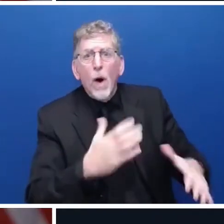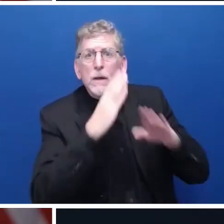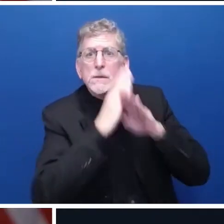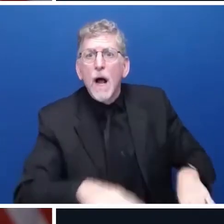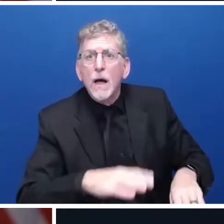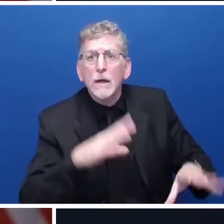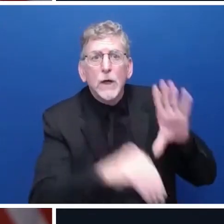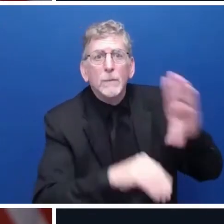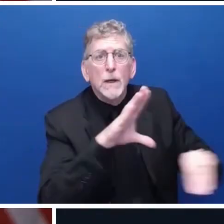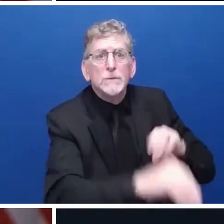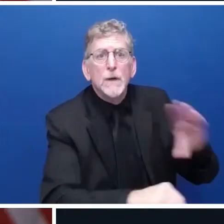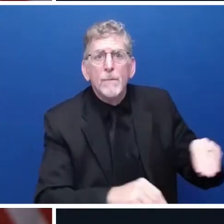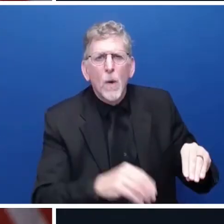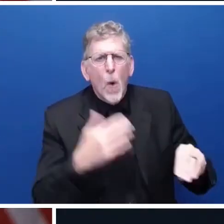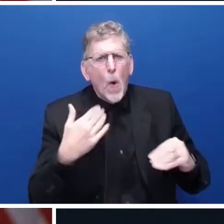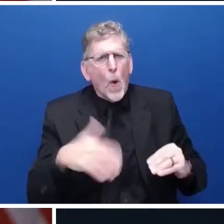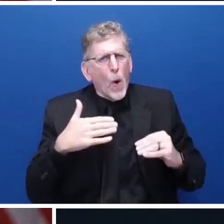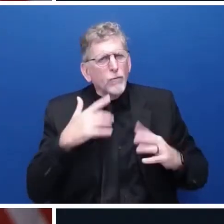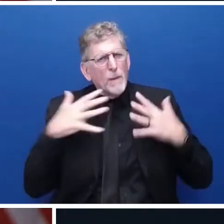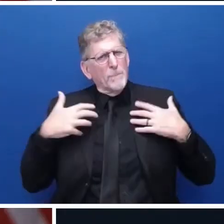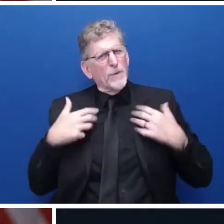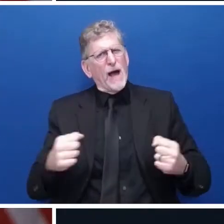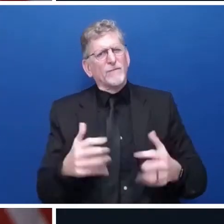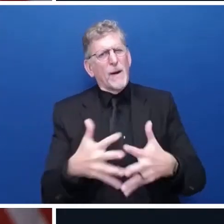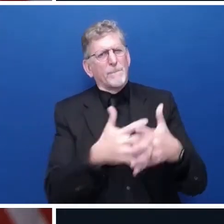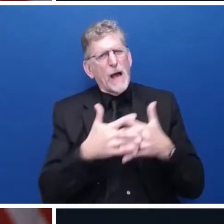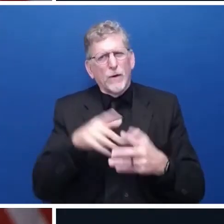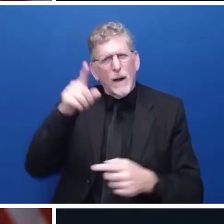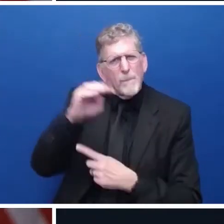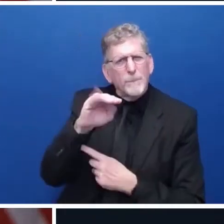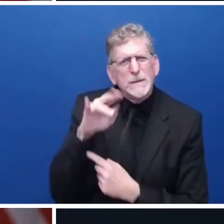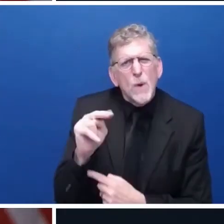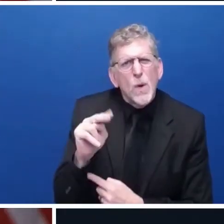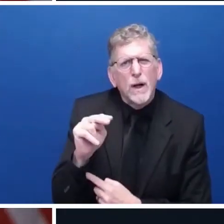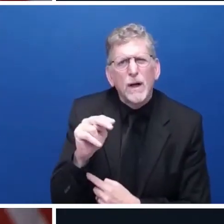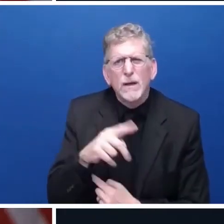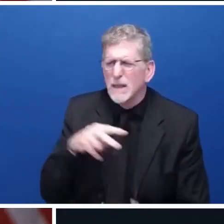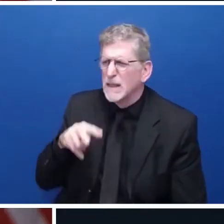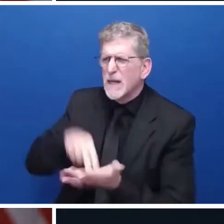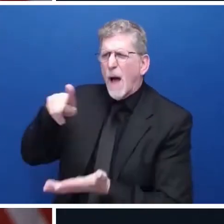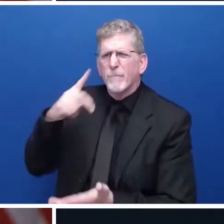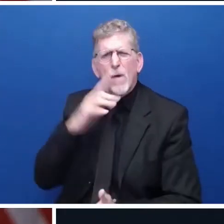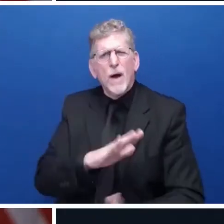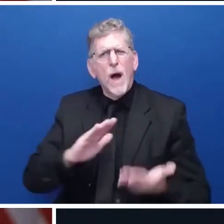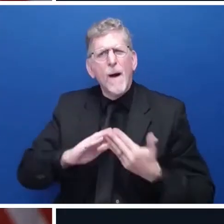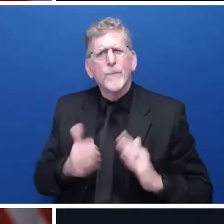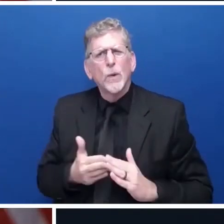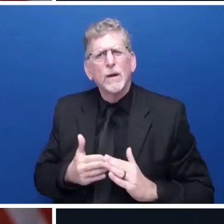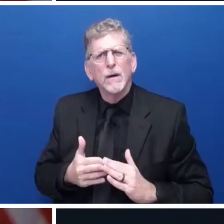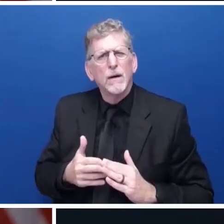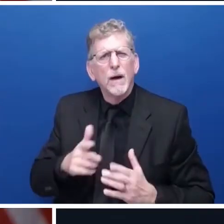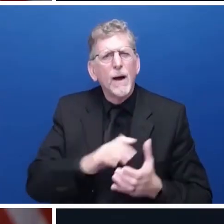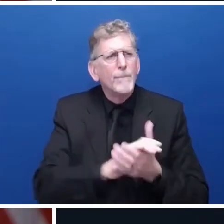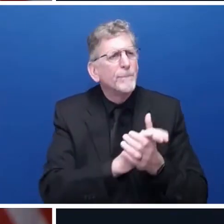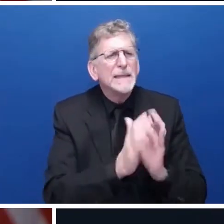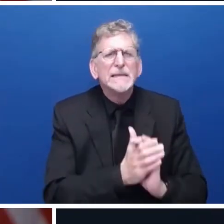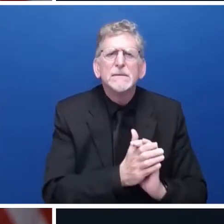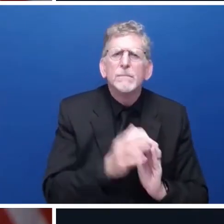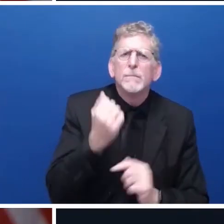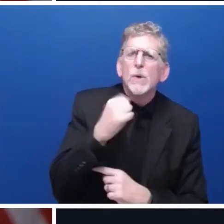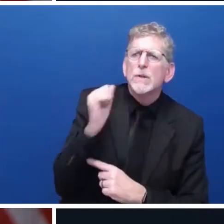for their communities, from peacefully protesting in sub-zero temperatures to carpooling children to